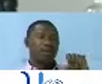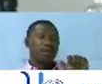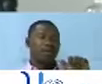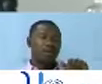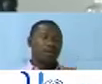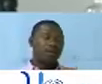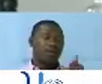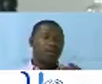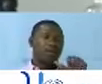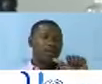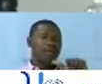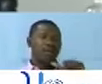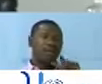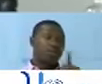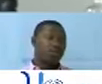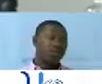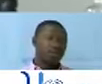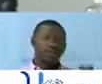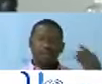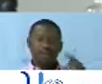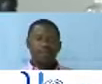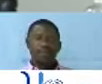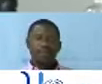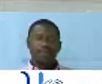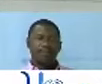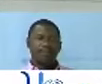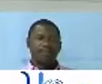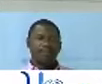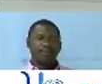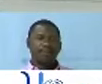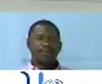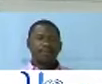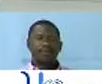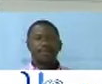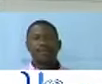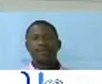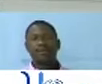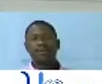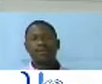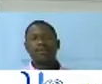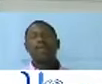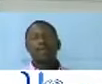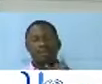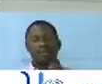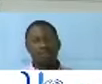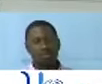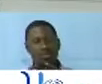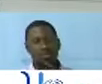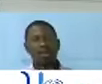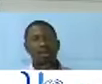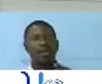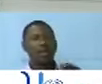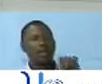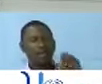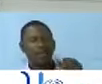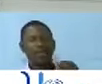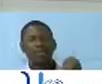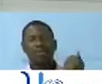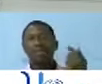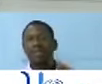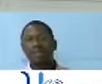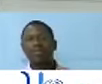We'll get to that. But I was told by an NIA operative, because at the time, one of my dad's brother,